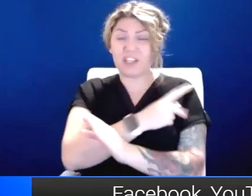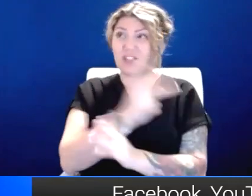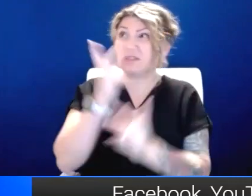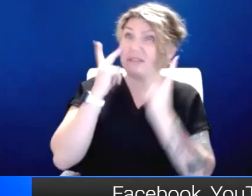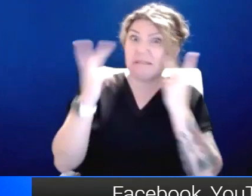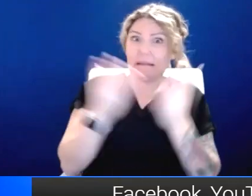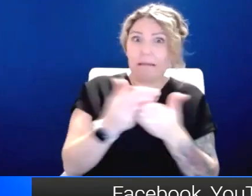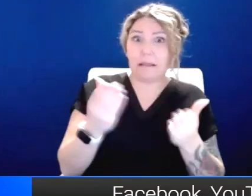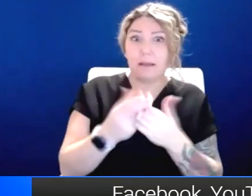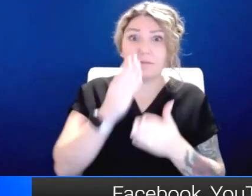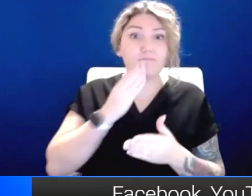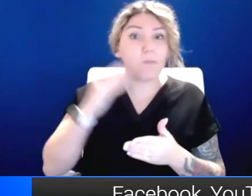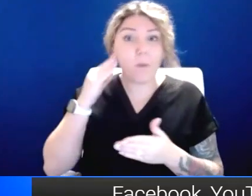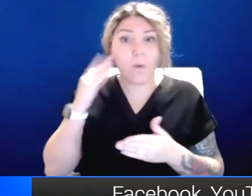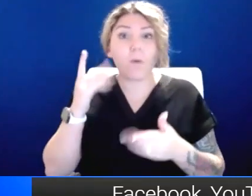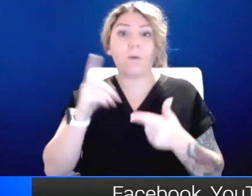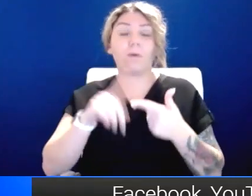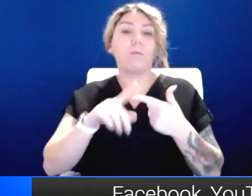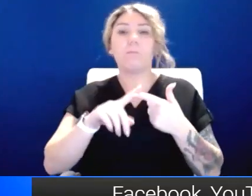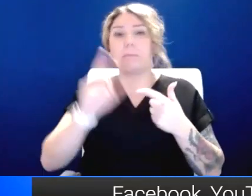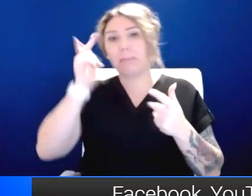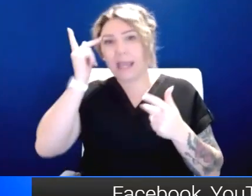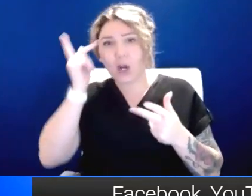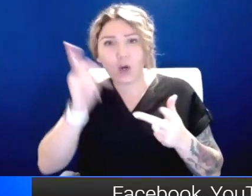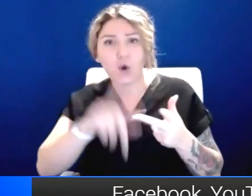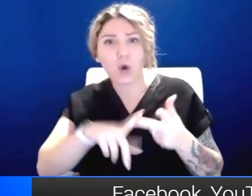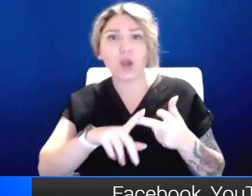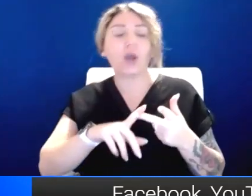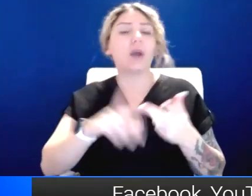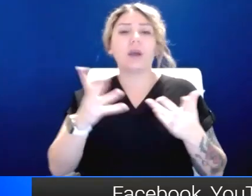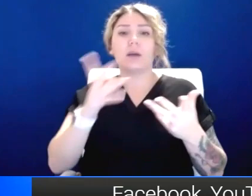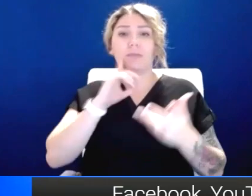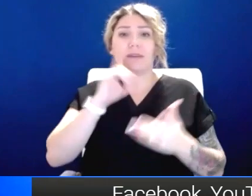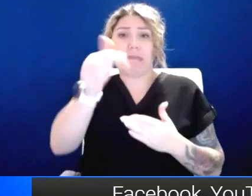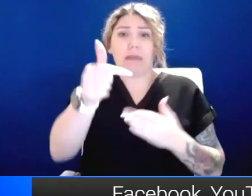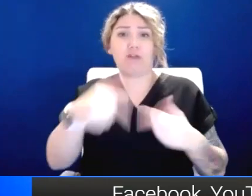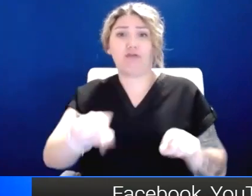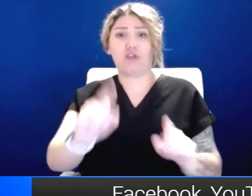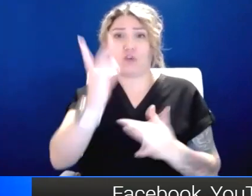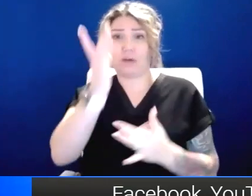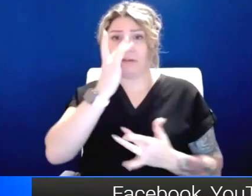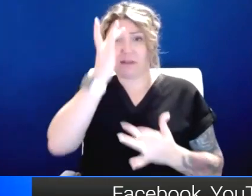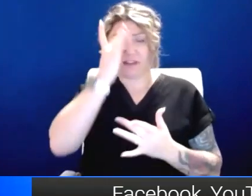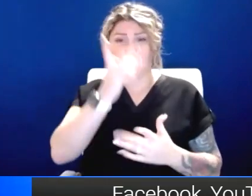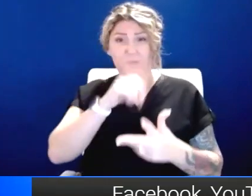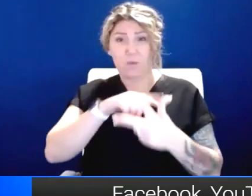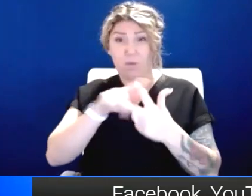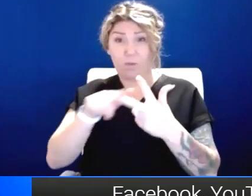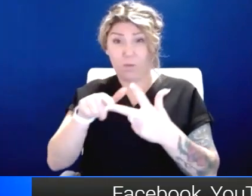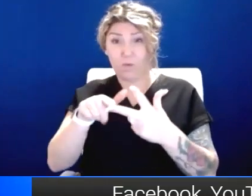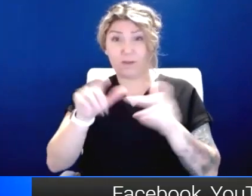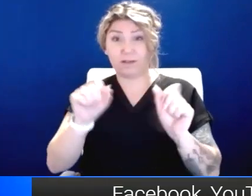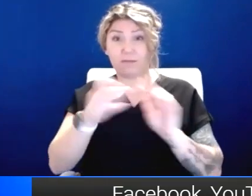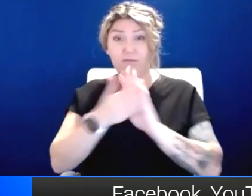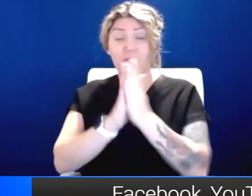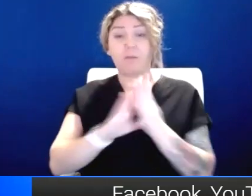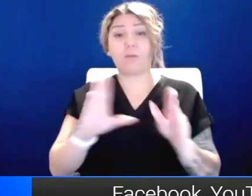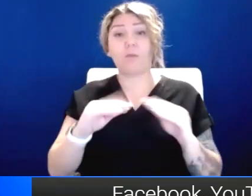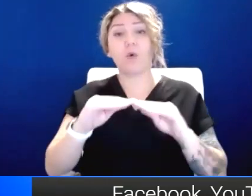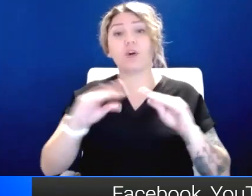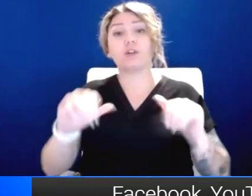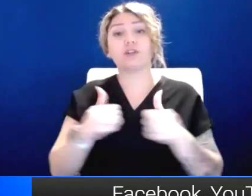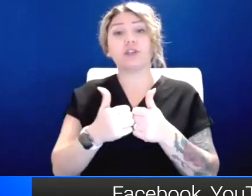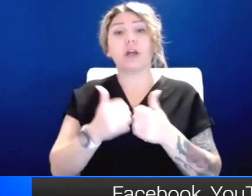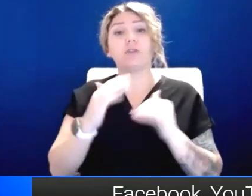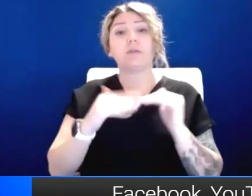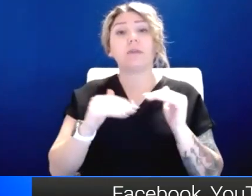if the patient is getting paranoid, because later on in the disease course, some of these symptoms can be more challenging than actually the